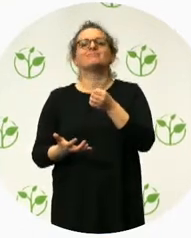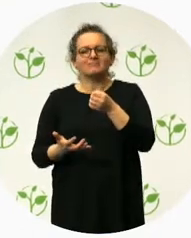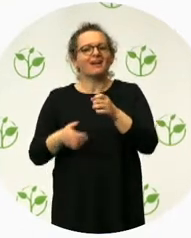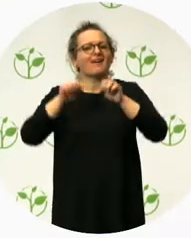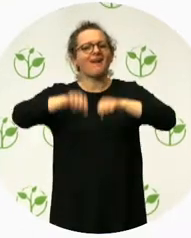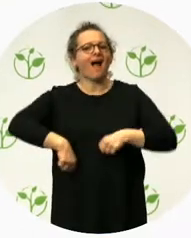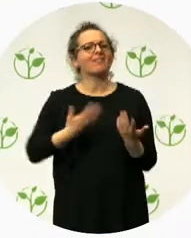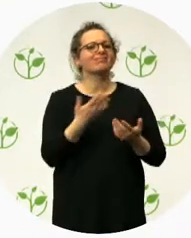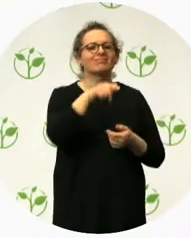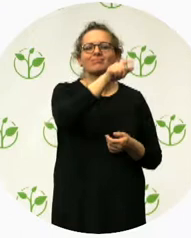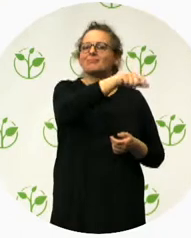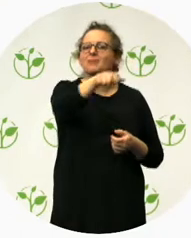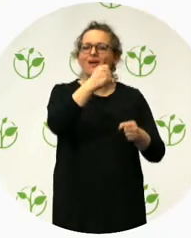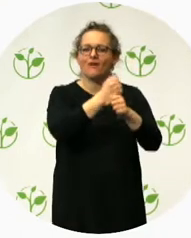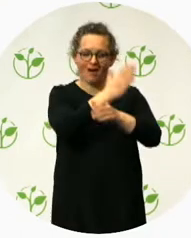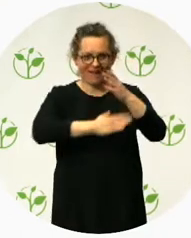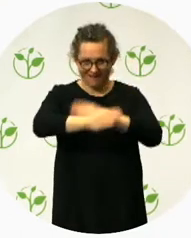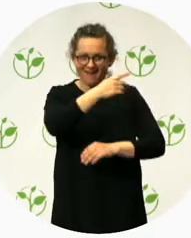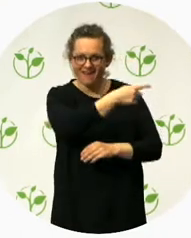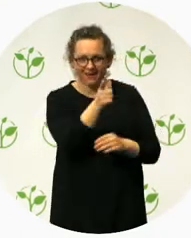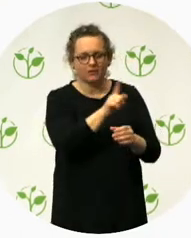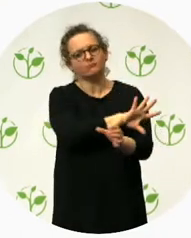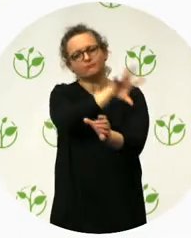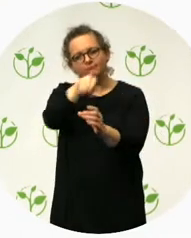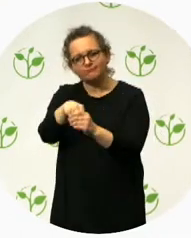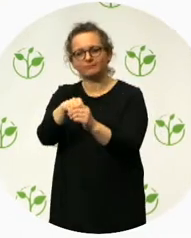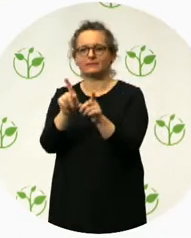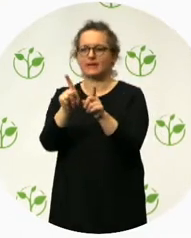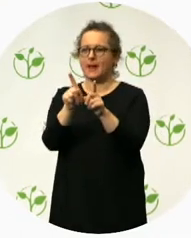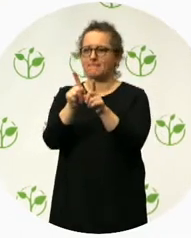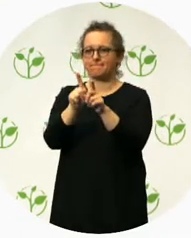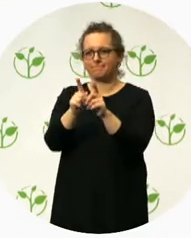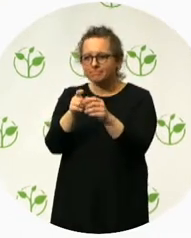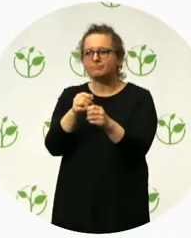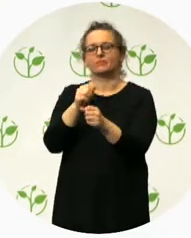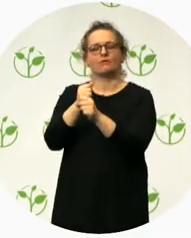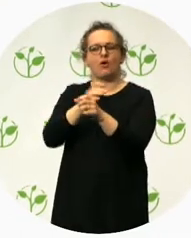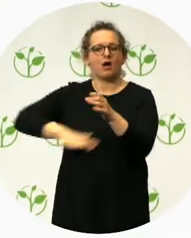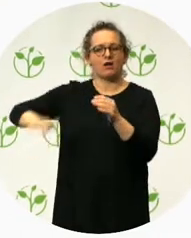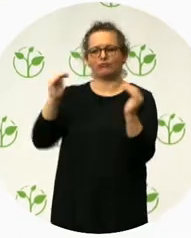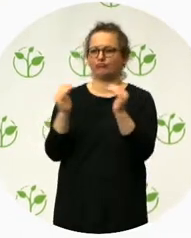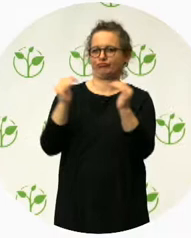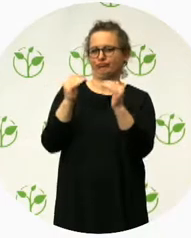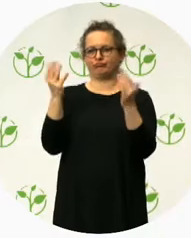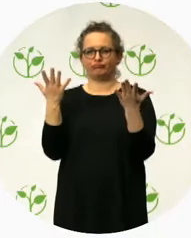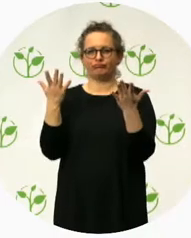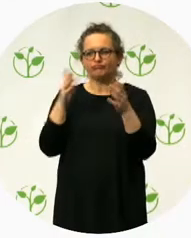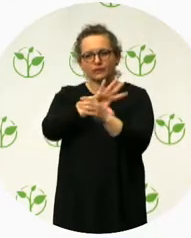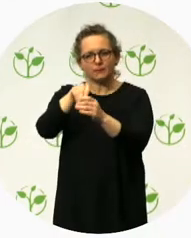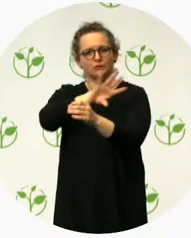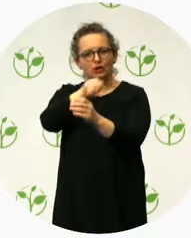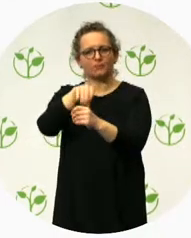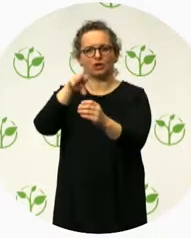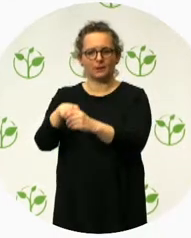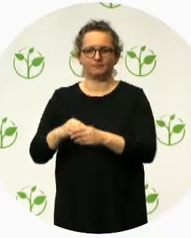The law guarantees also the political and financial independence of the Federal Monitoring Committee